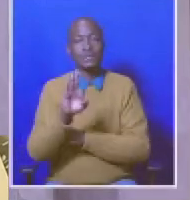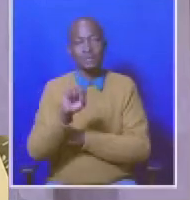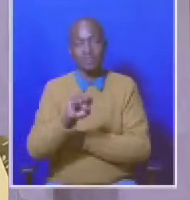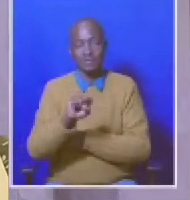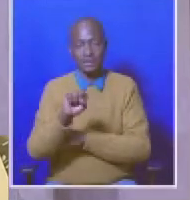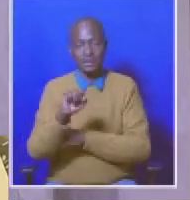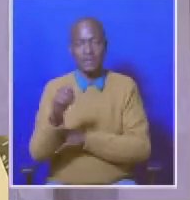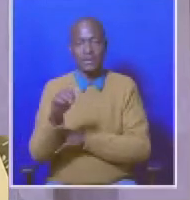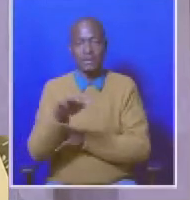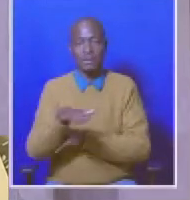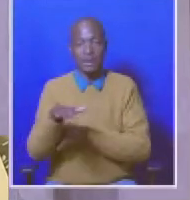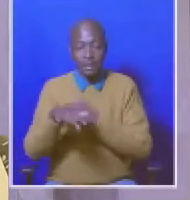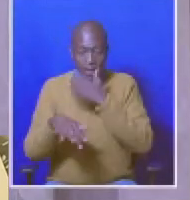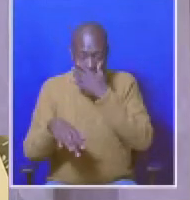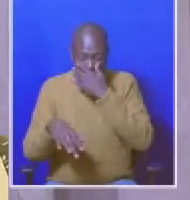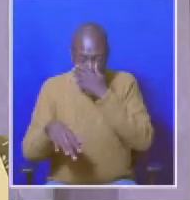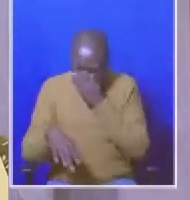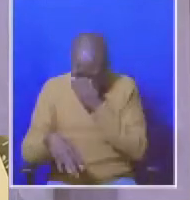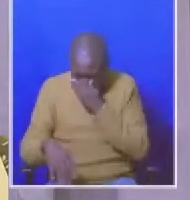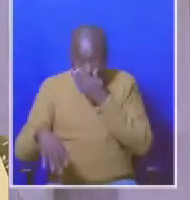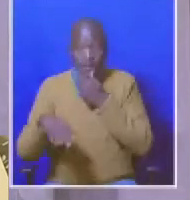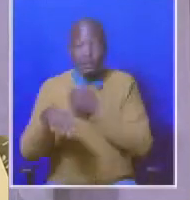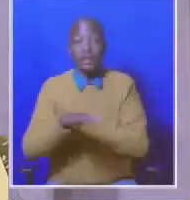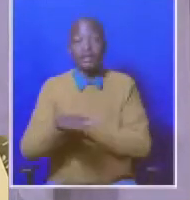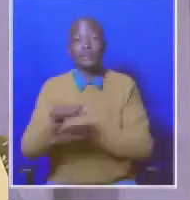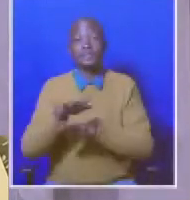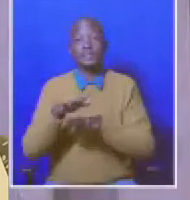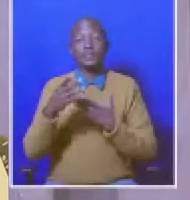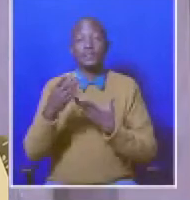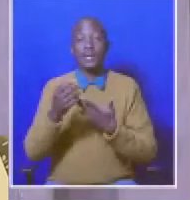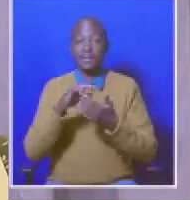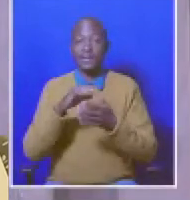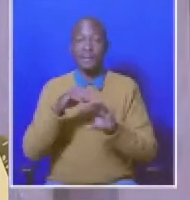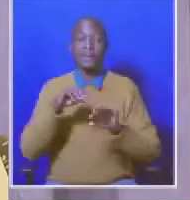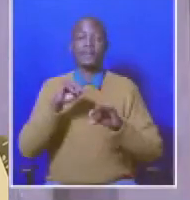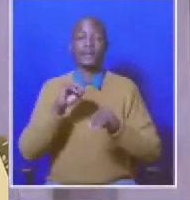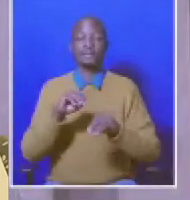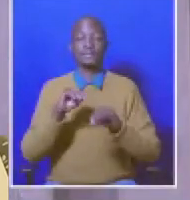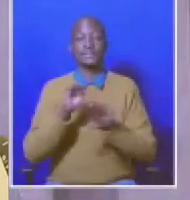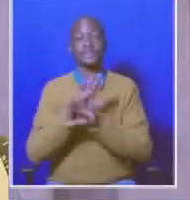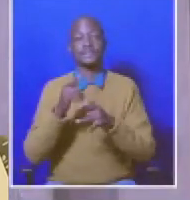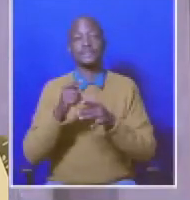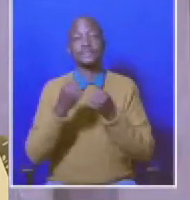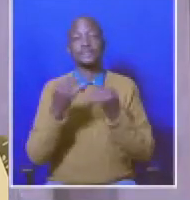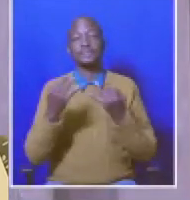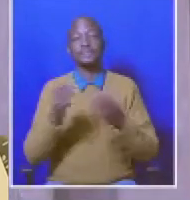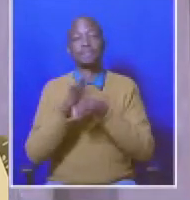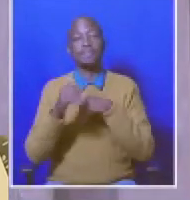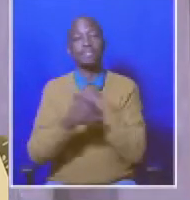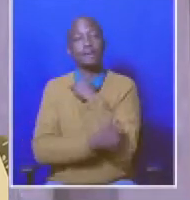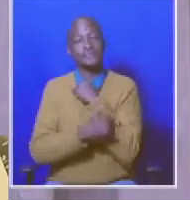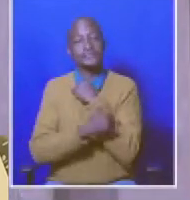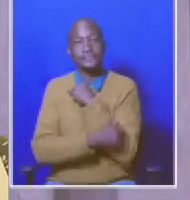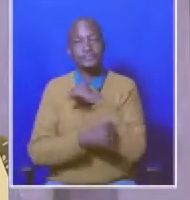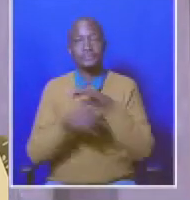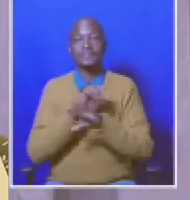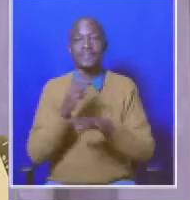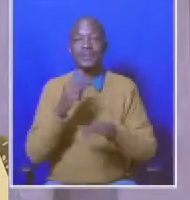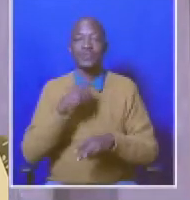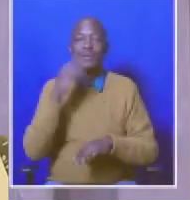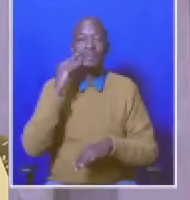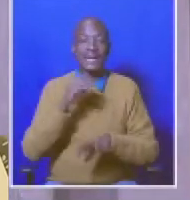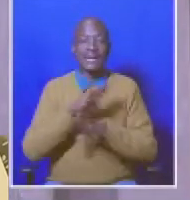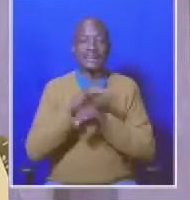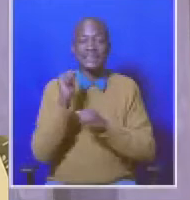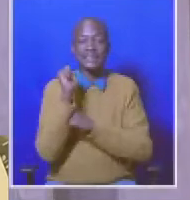area. We've noticed that there are a number of areas in the country where you have aging